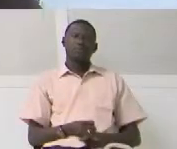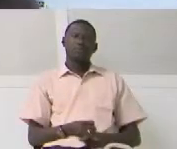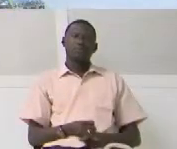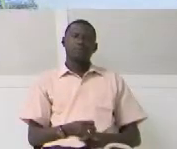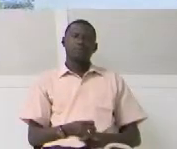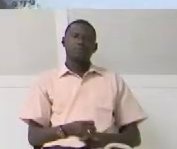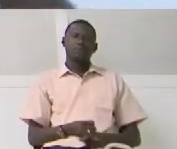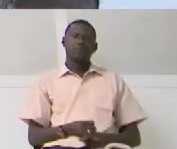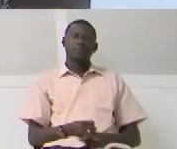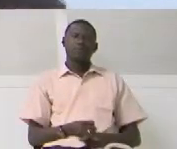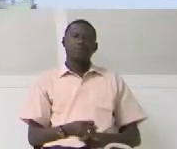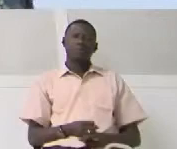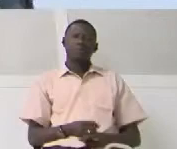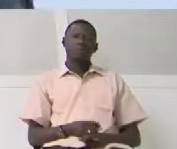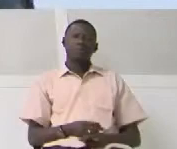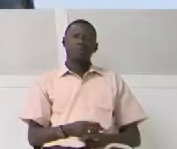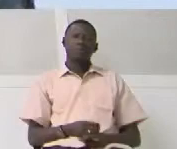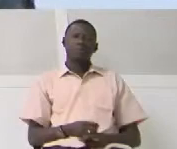can do Hamsa's affair.